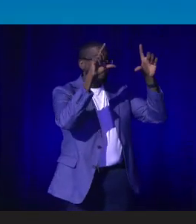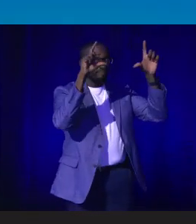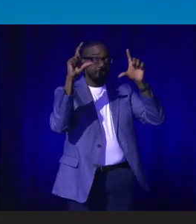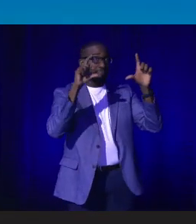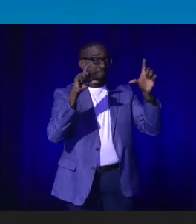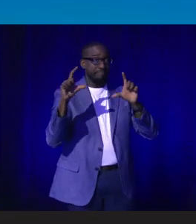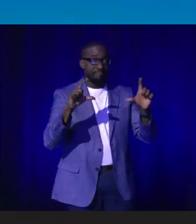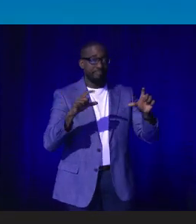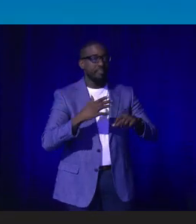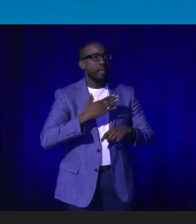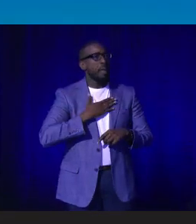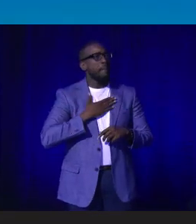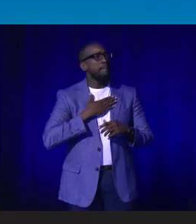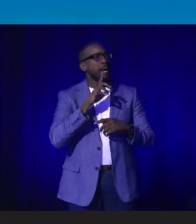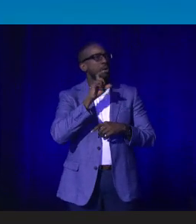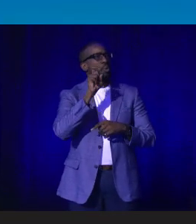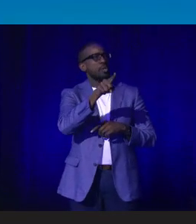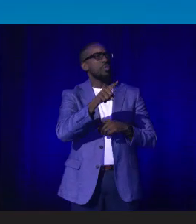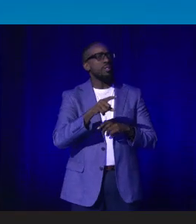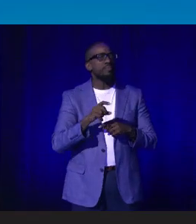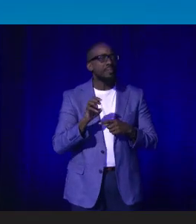about electrolyte selection.